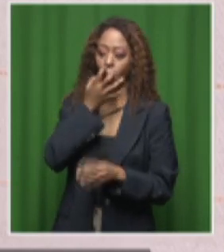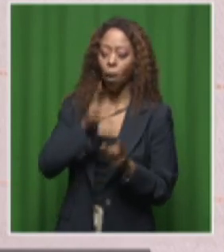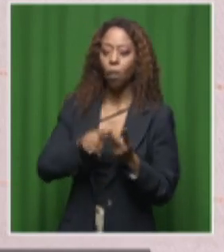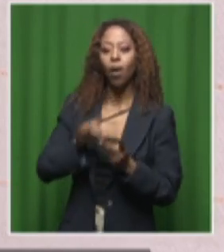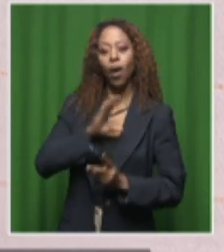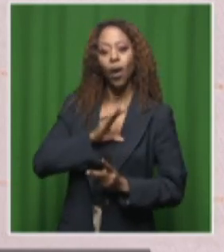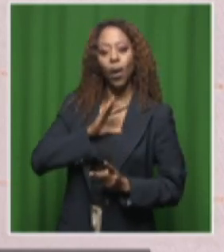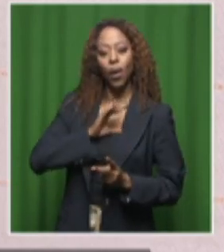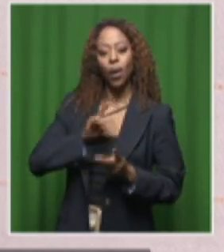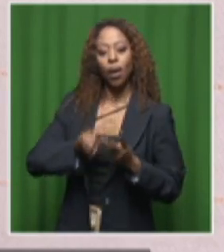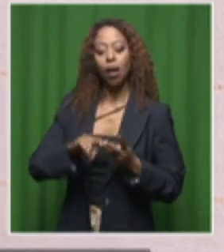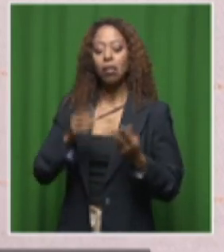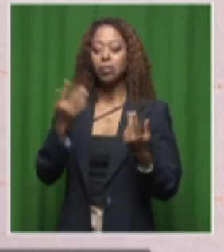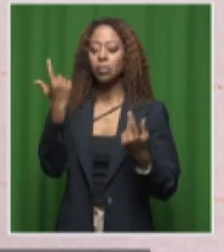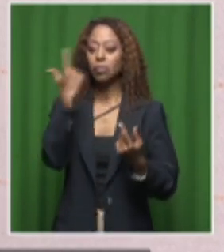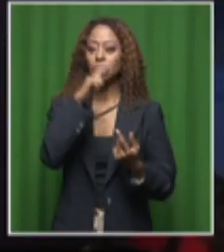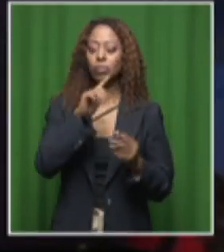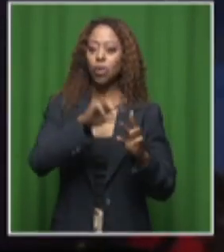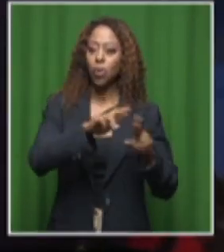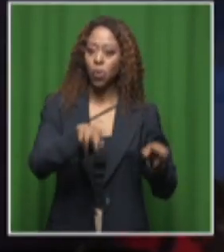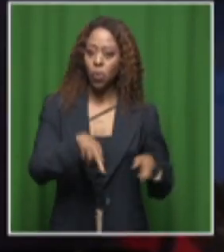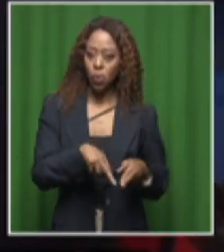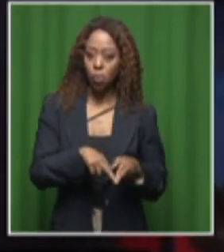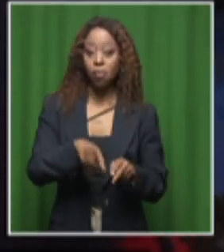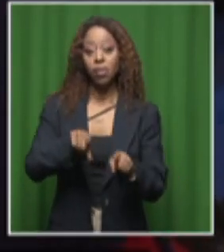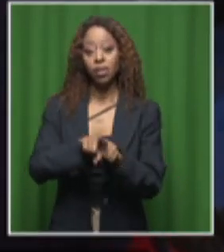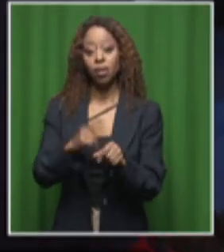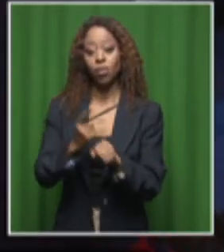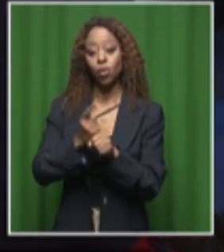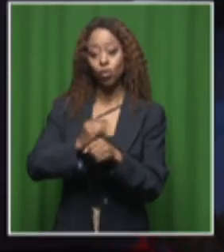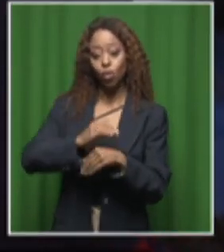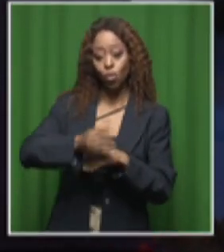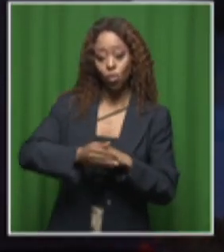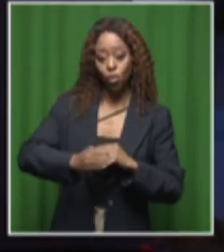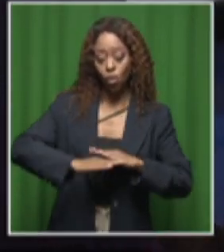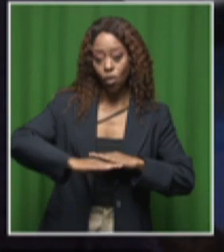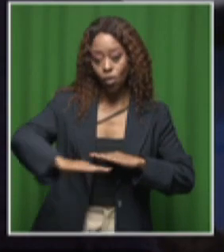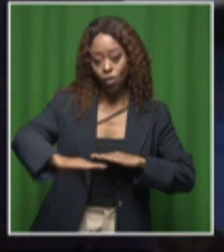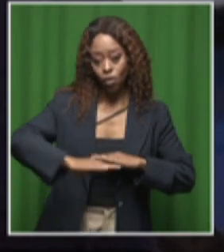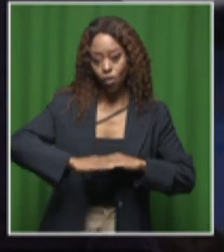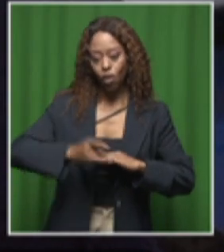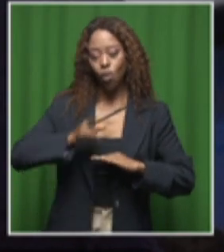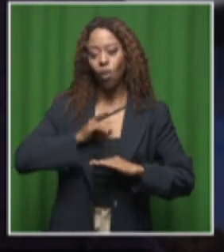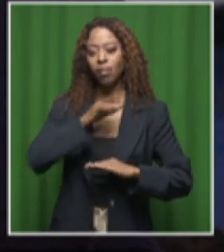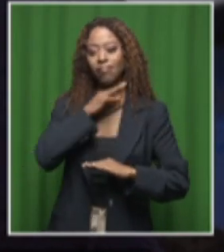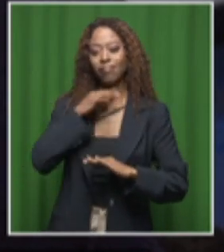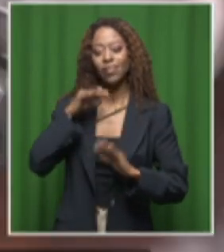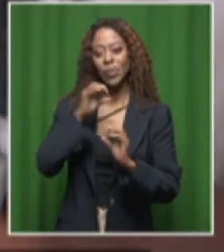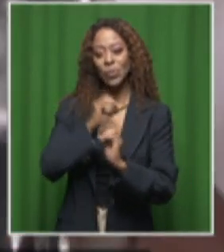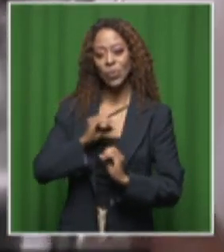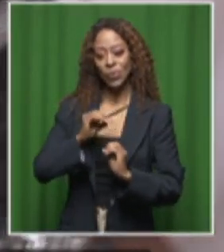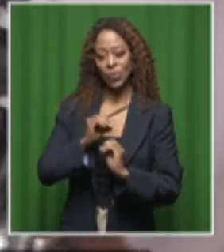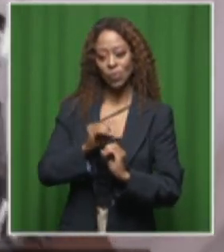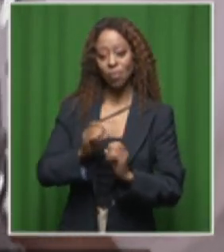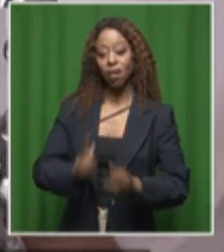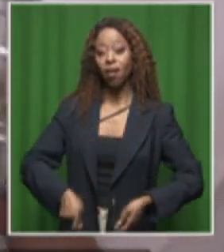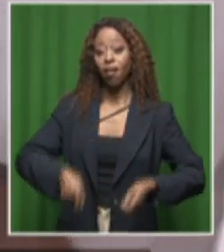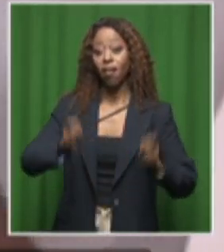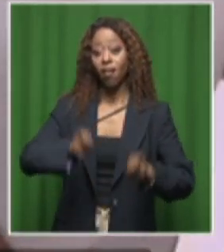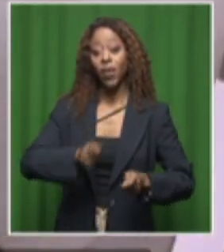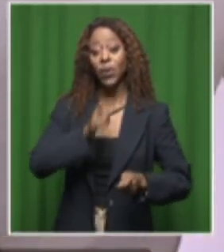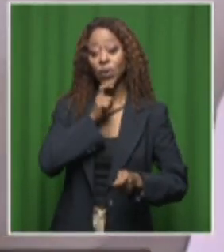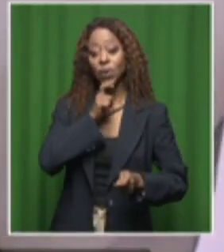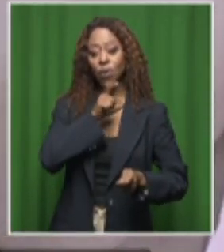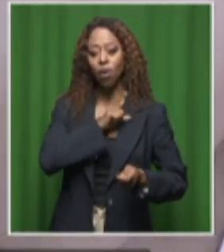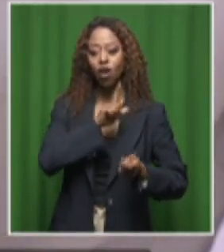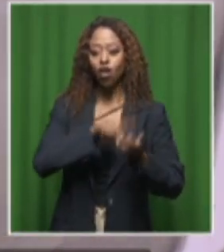comfort, and style to a room, as well as to protect the floor from wear and tear. Rugs can also be used to define